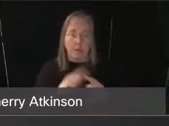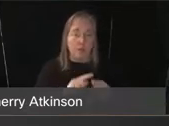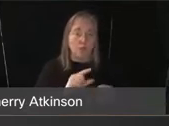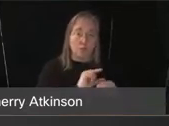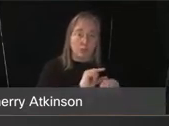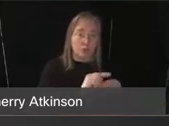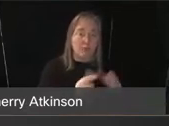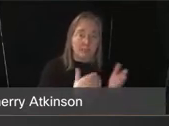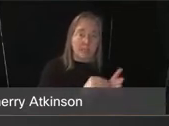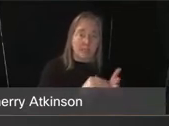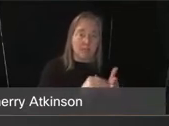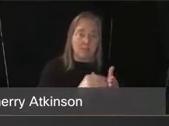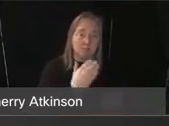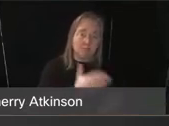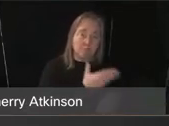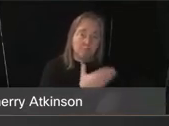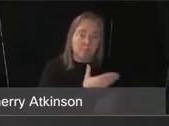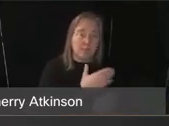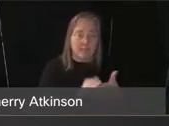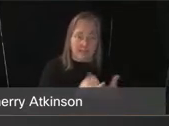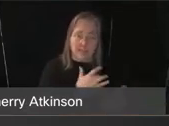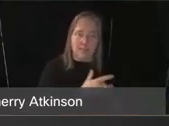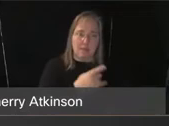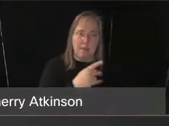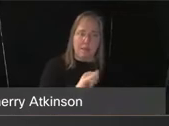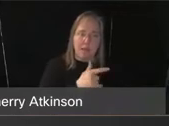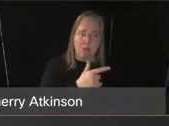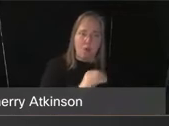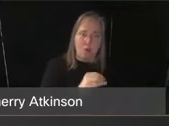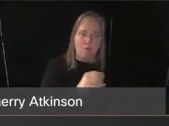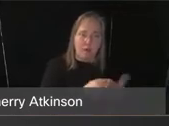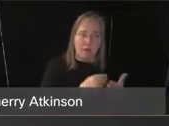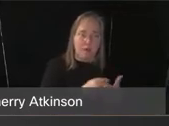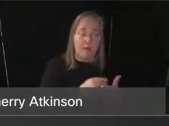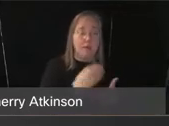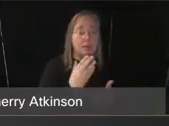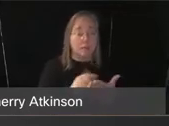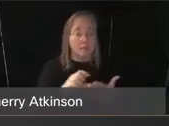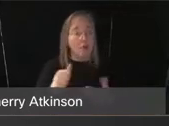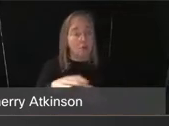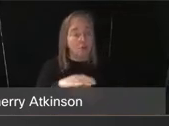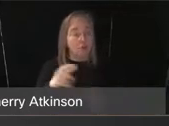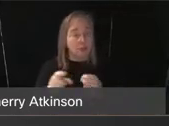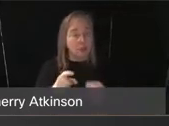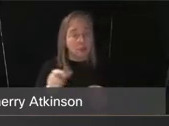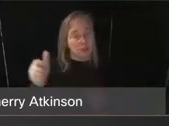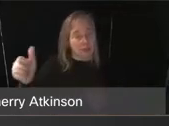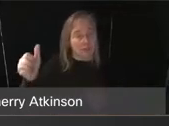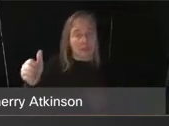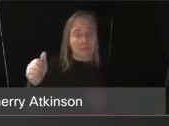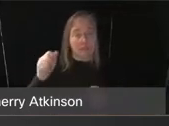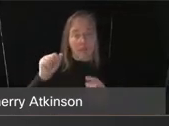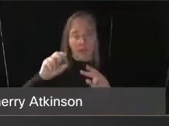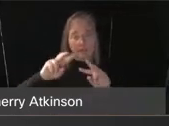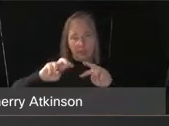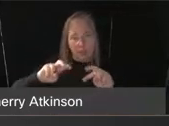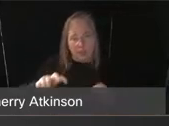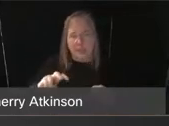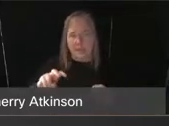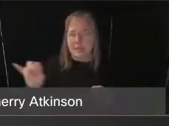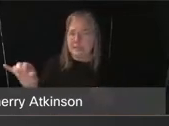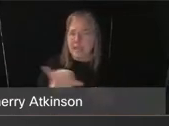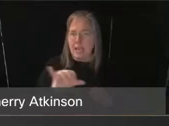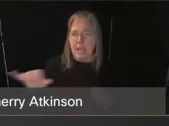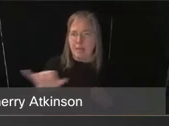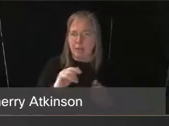has been PAYGO funding. Some of the other jurisdictions have been looking at the same concerns that